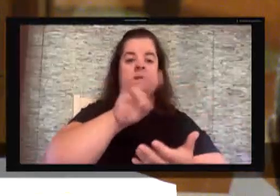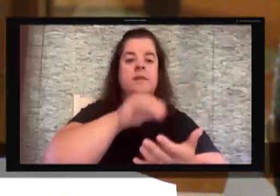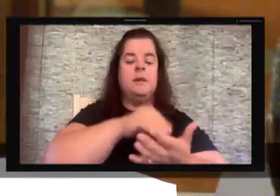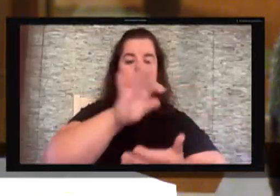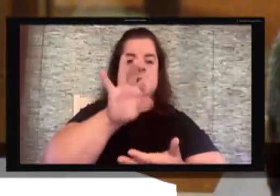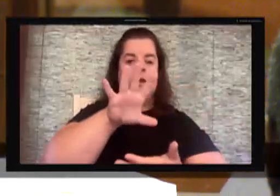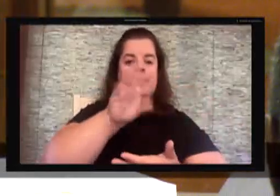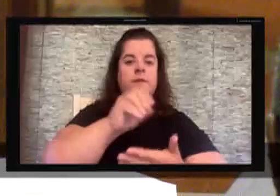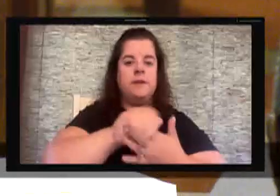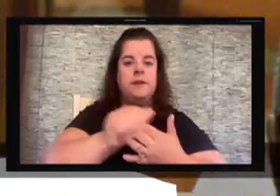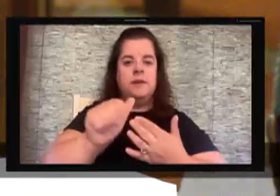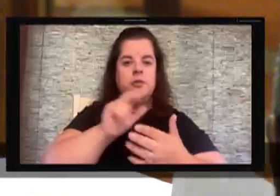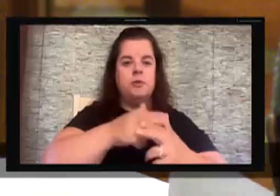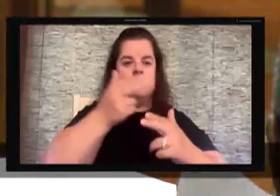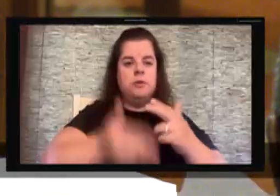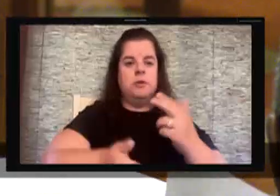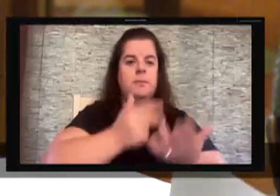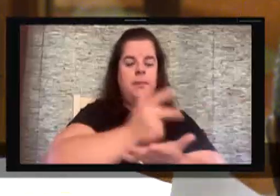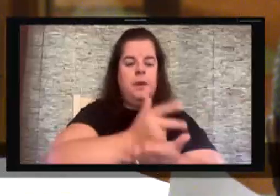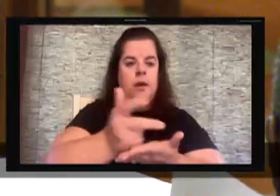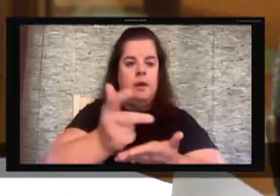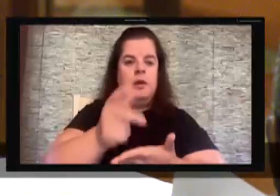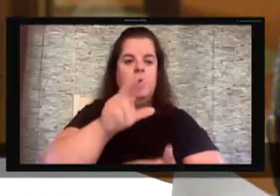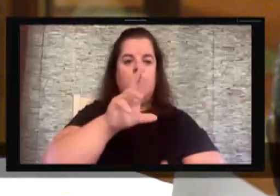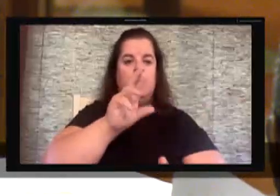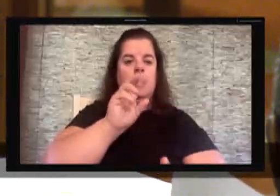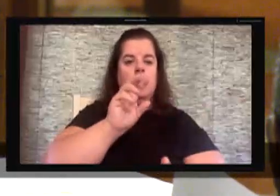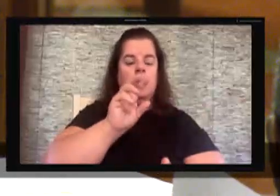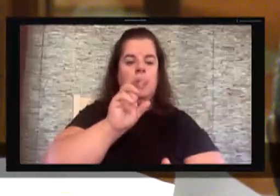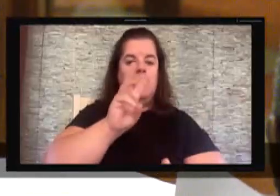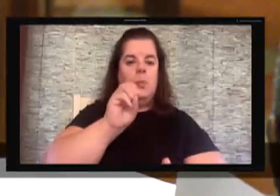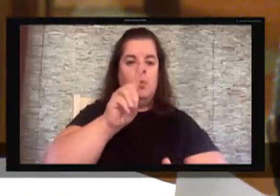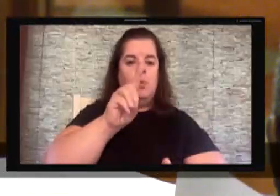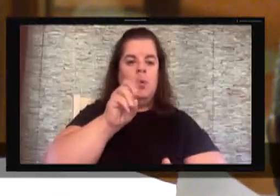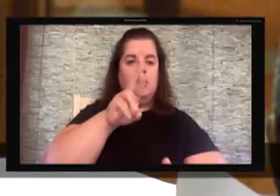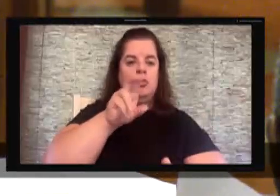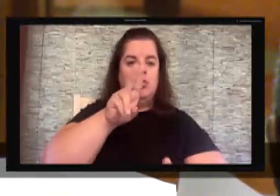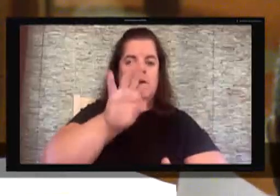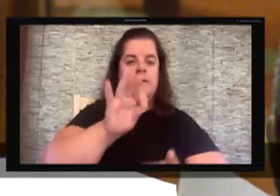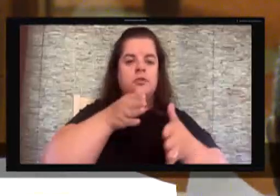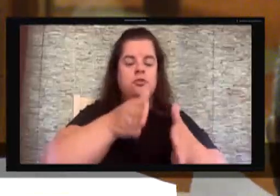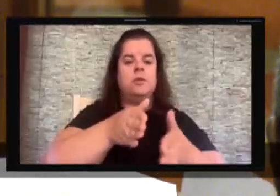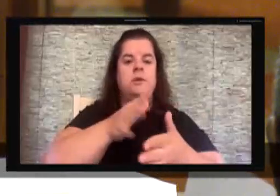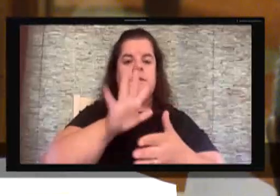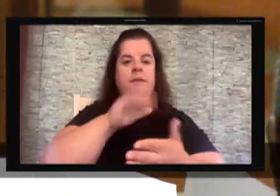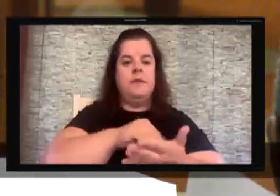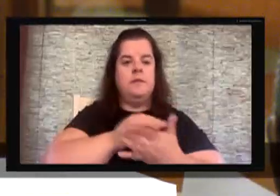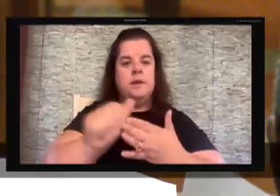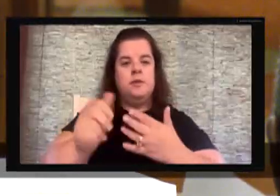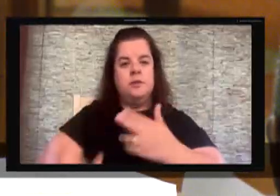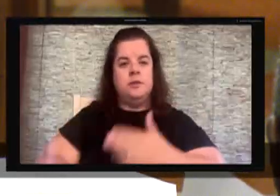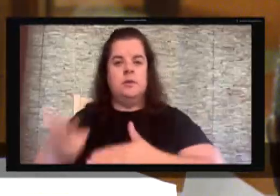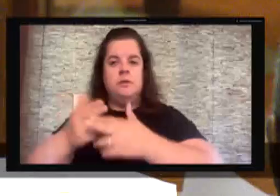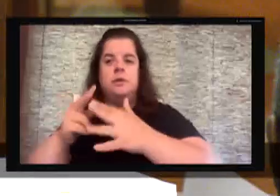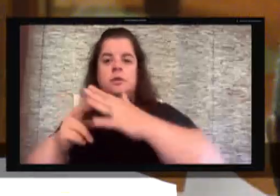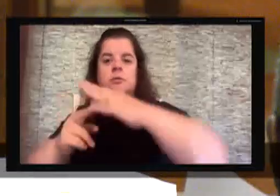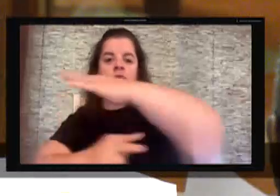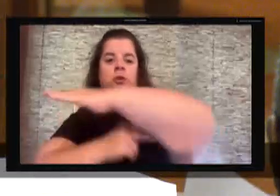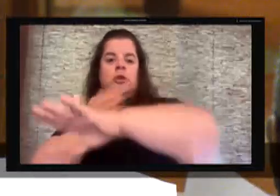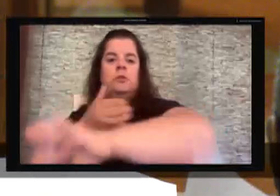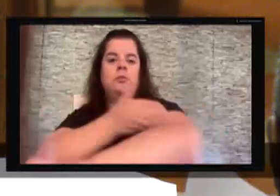$127,950, reducing parking lot bridge at Woodruff Street by $5,000, and increasing bridge upgrades by